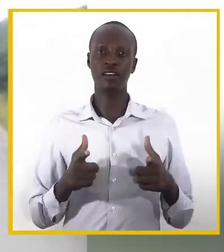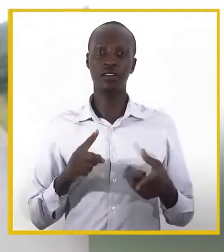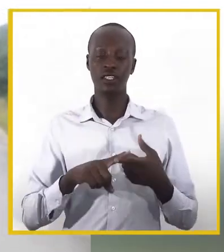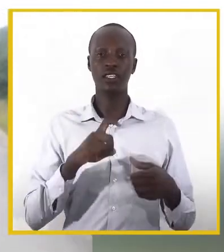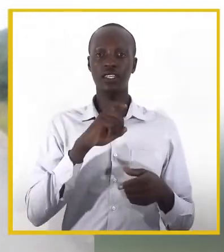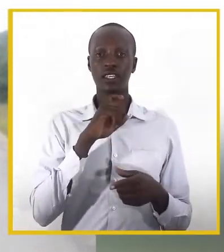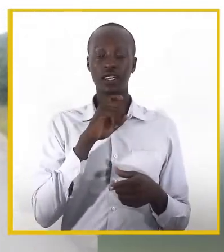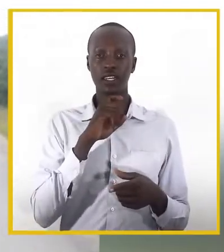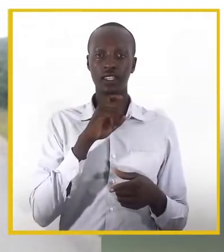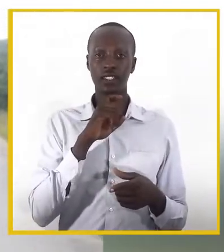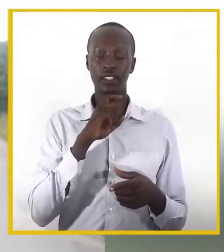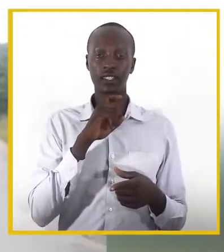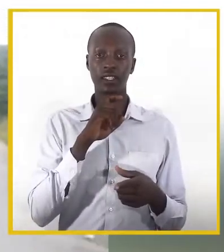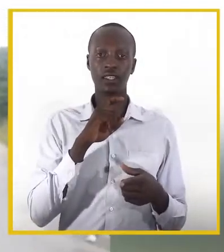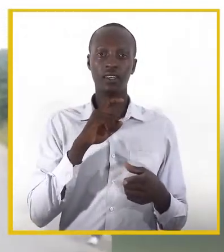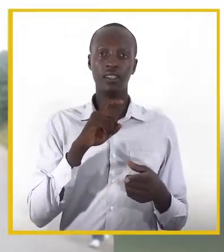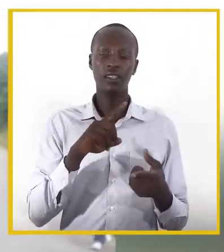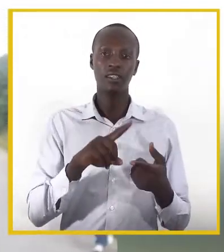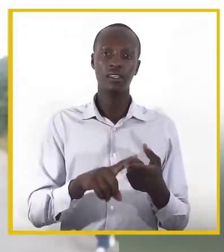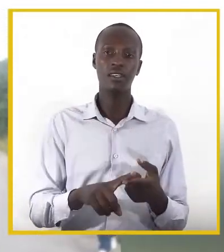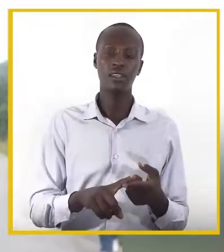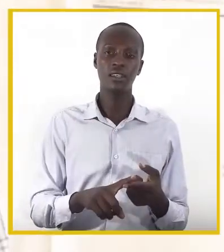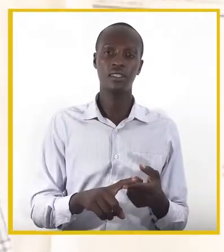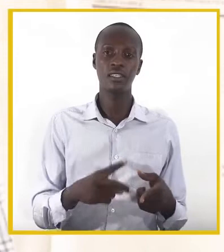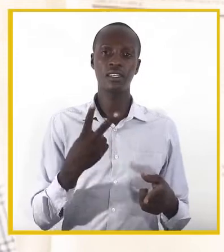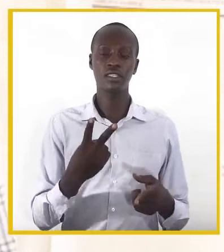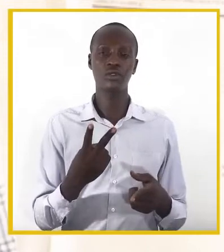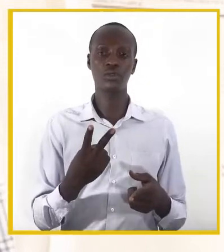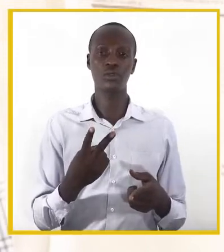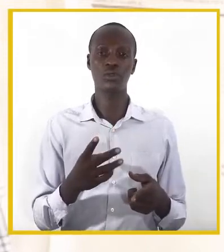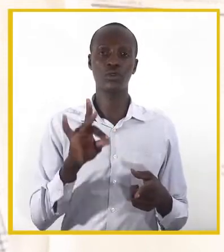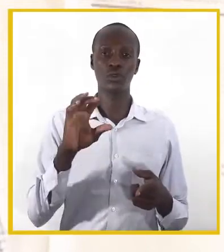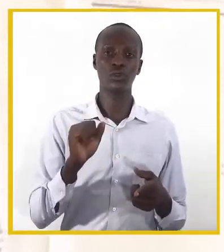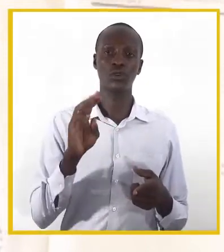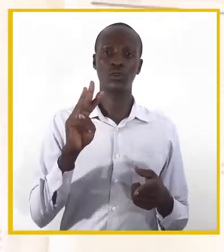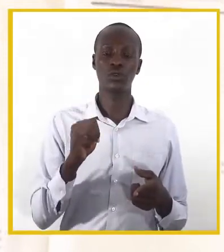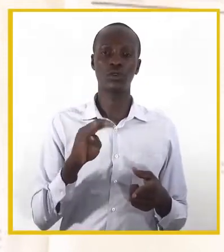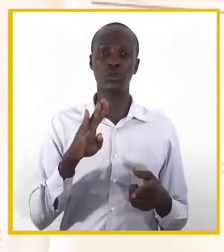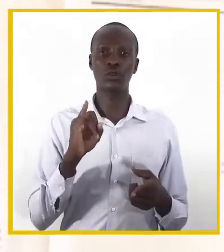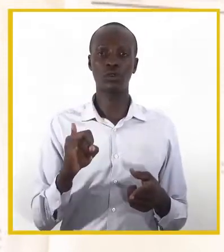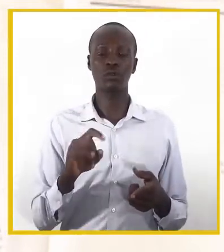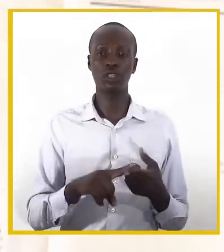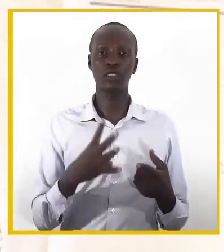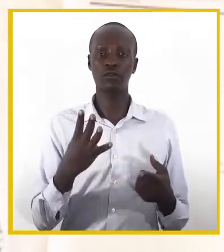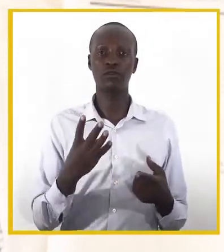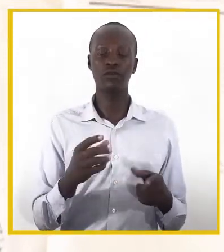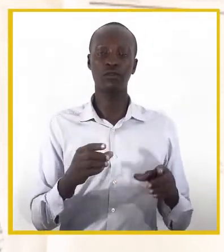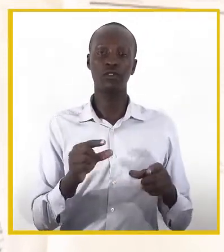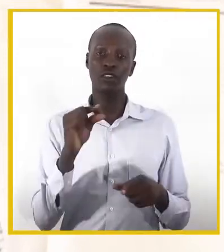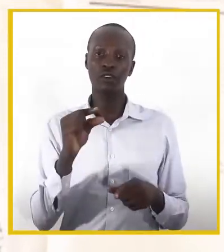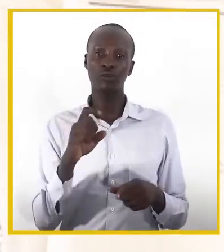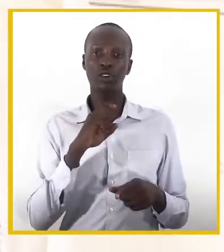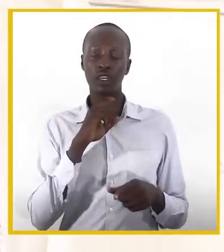2 by 7-ton lorries, 2 by commuter omnibuses, and 4 small motor